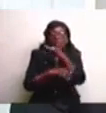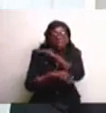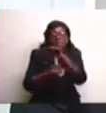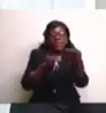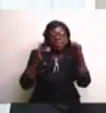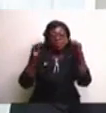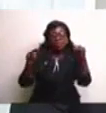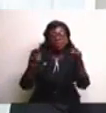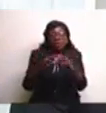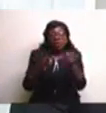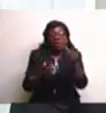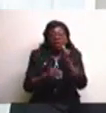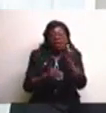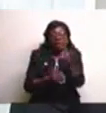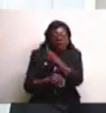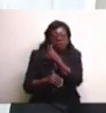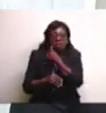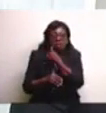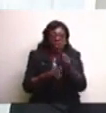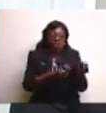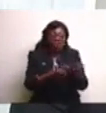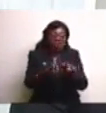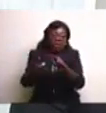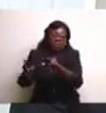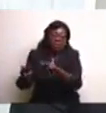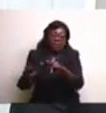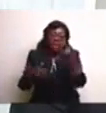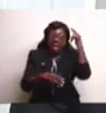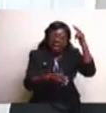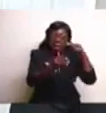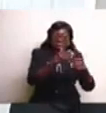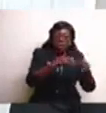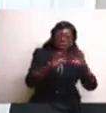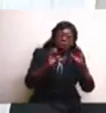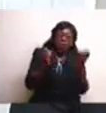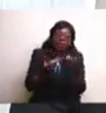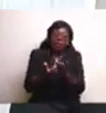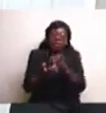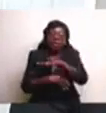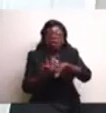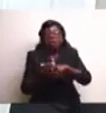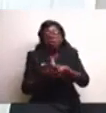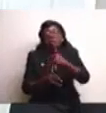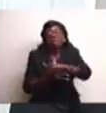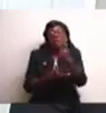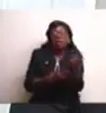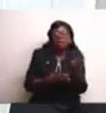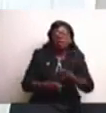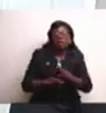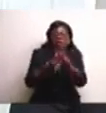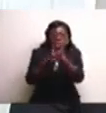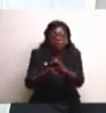of Transport, and to the Hotel Corporation, and all of the other contributions he would have made while